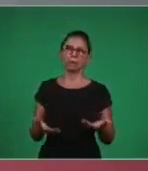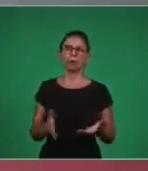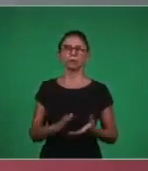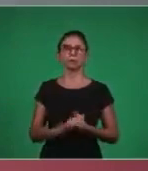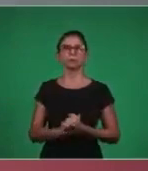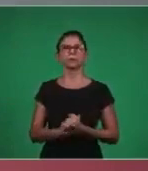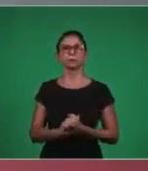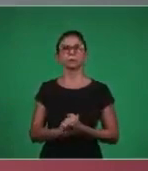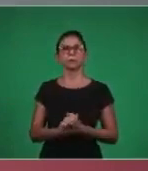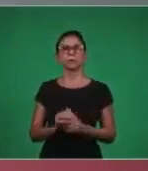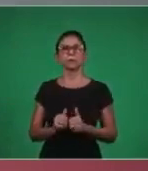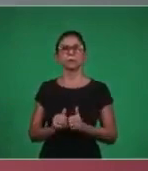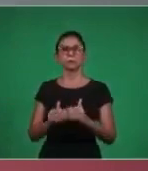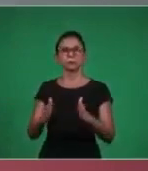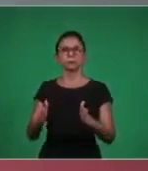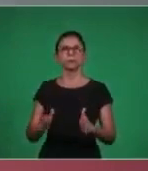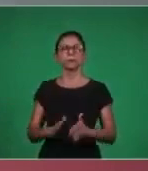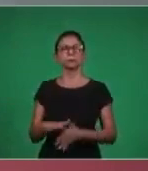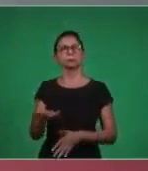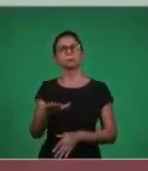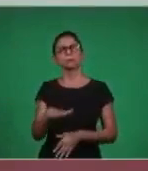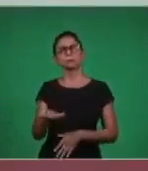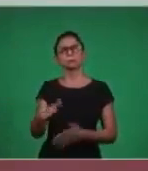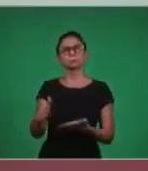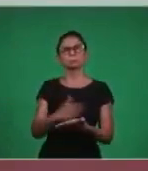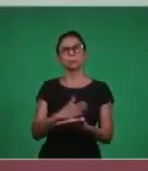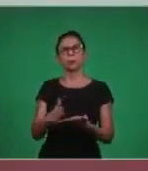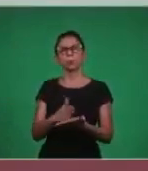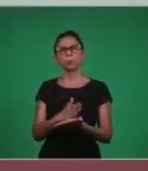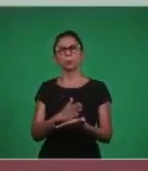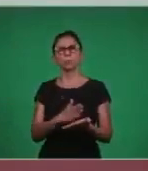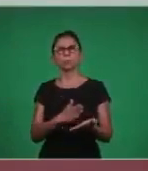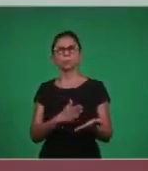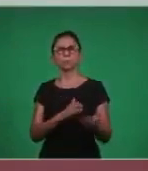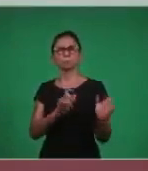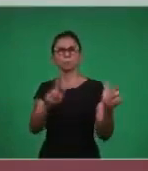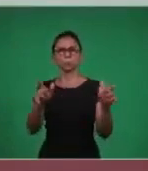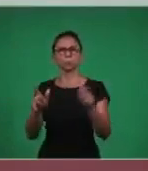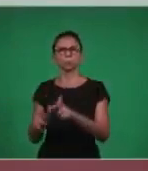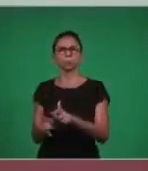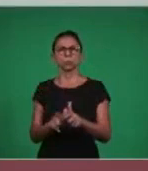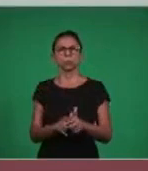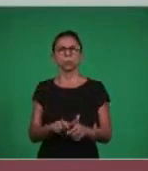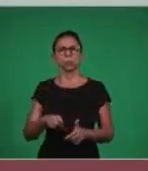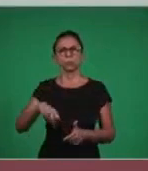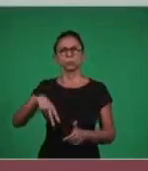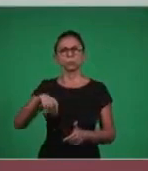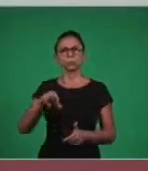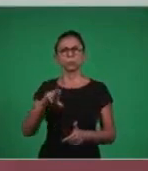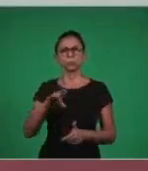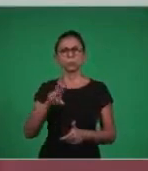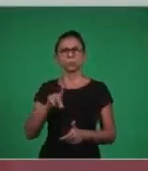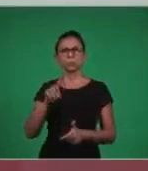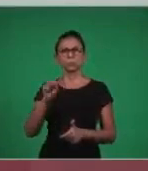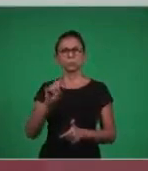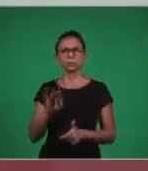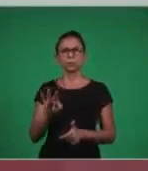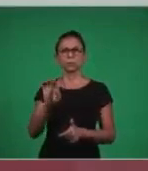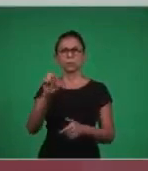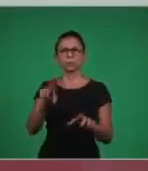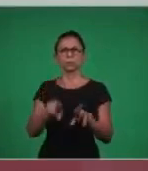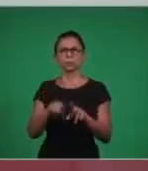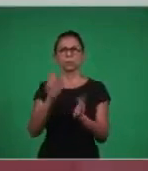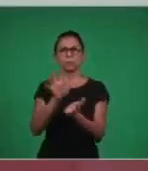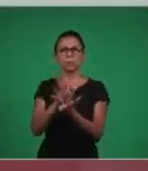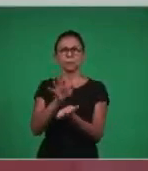is being implemented in the region, in a few cities of the northeast of Brazil, especially Pernambuco.